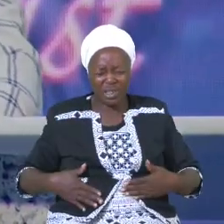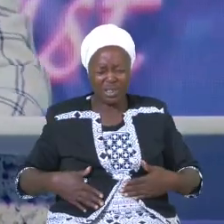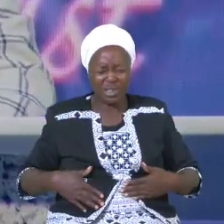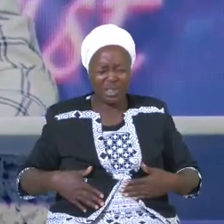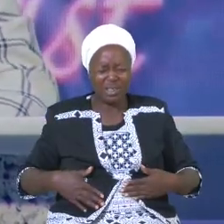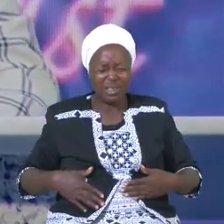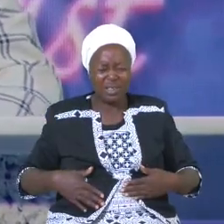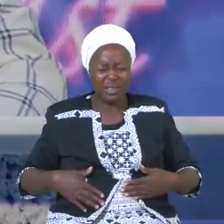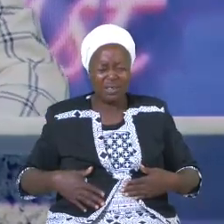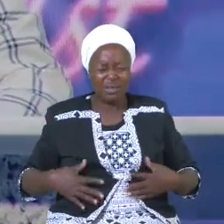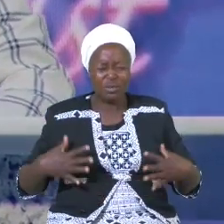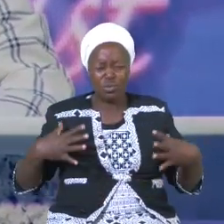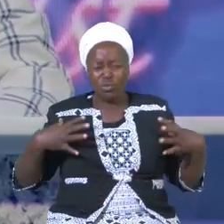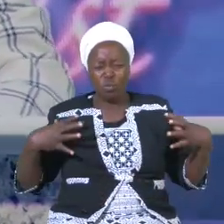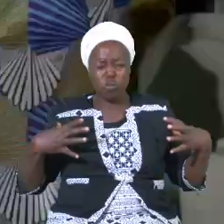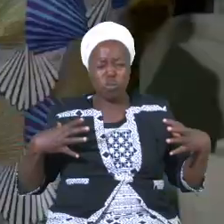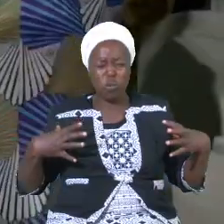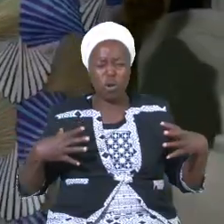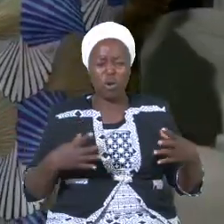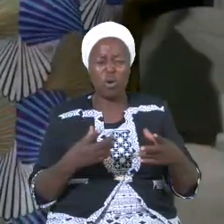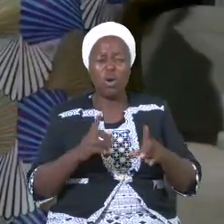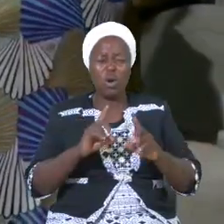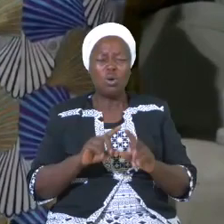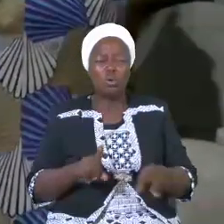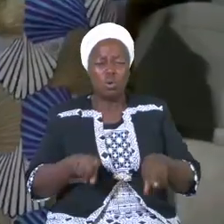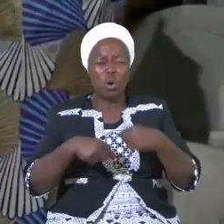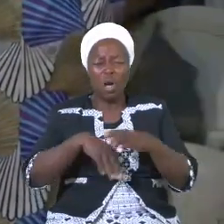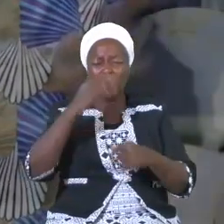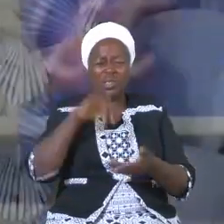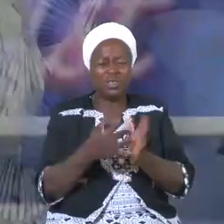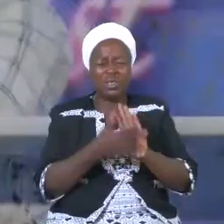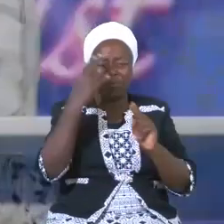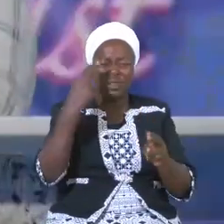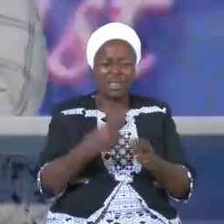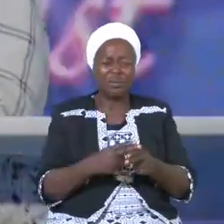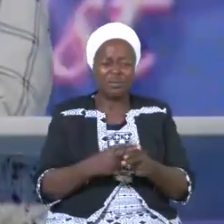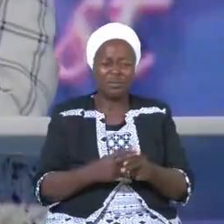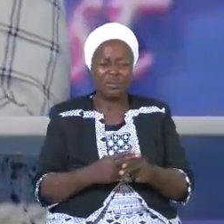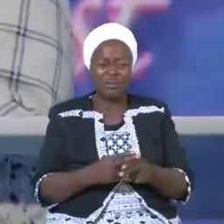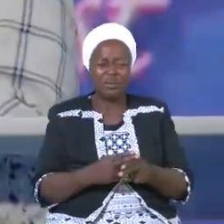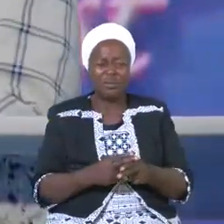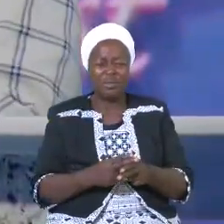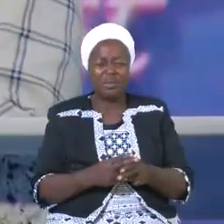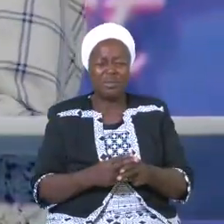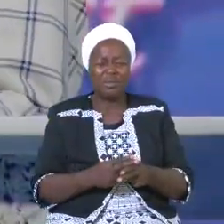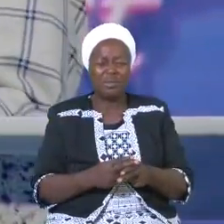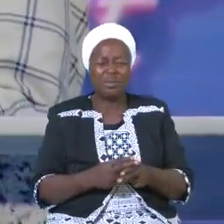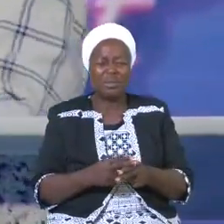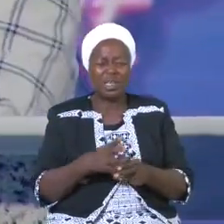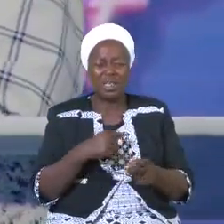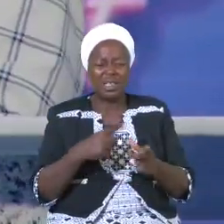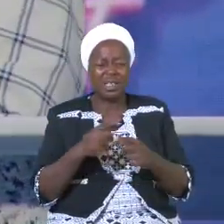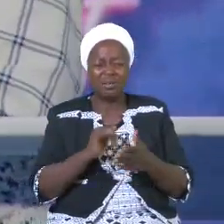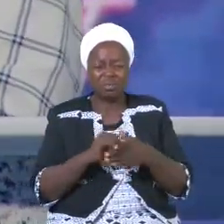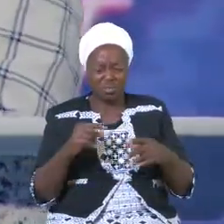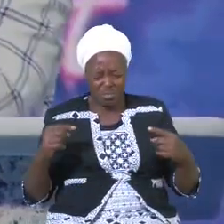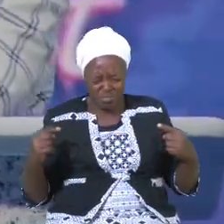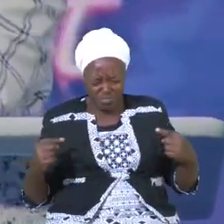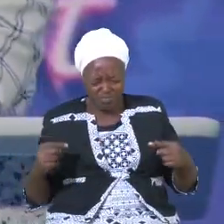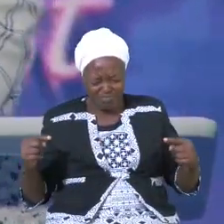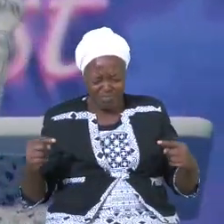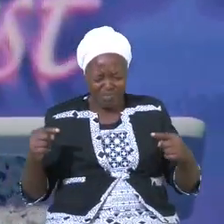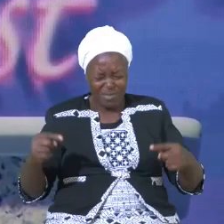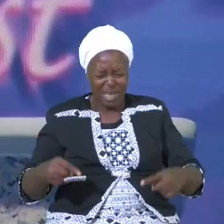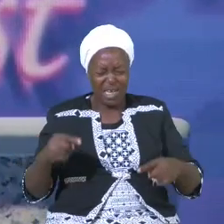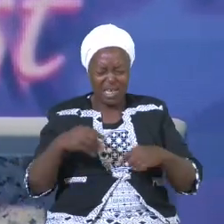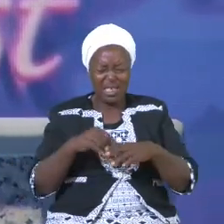swelling come out in jesus name and also arthritis pains and their joints